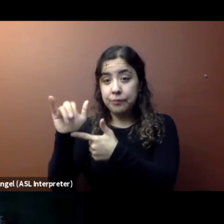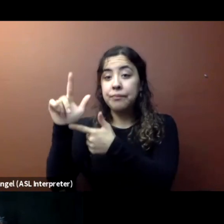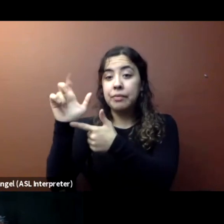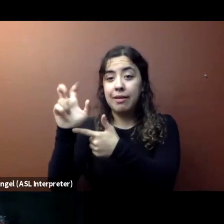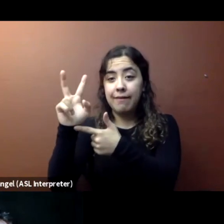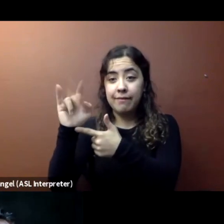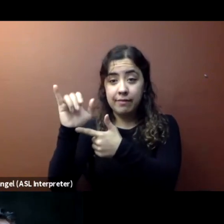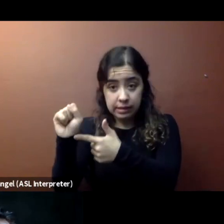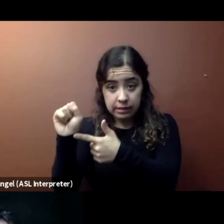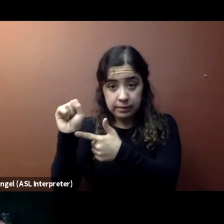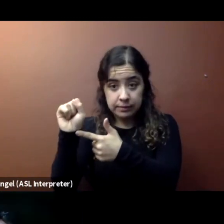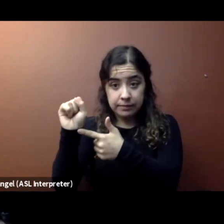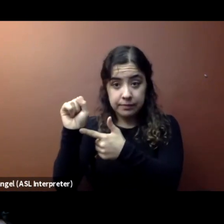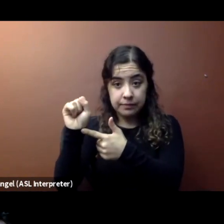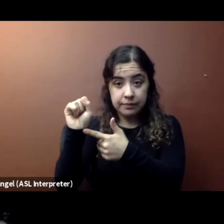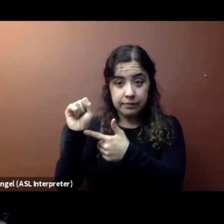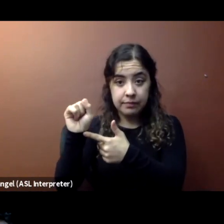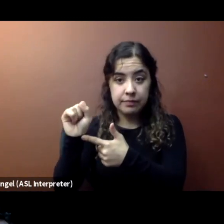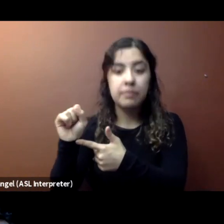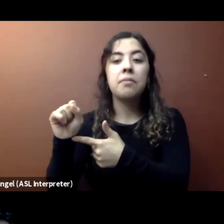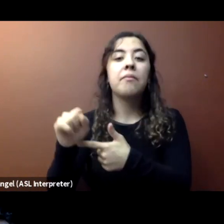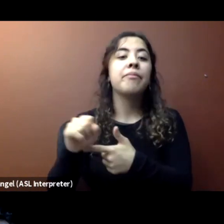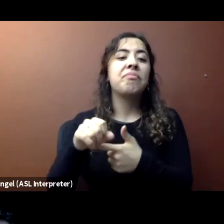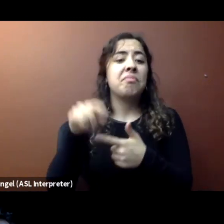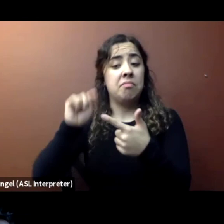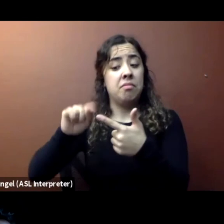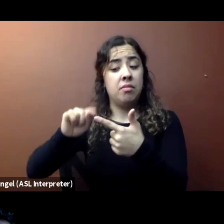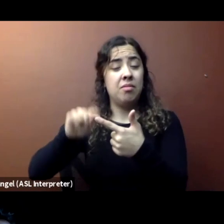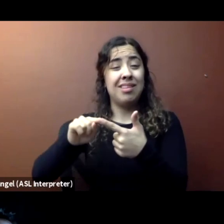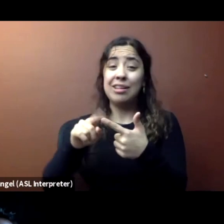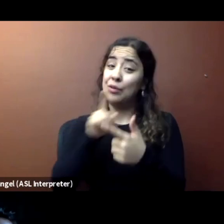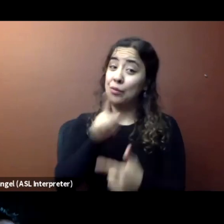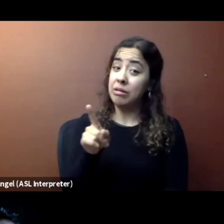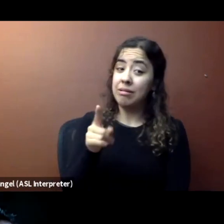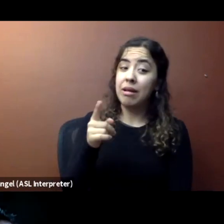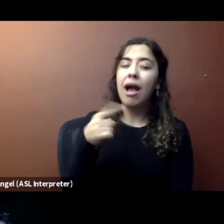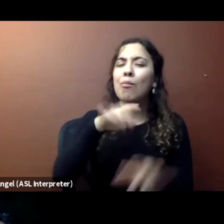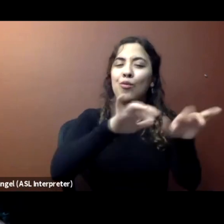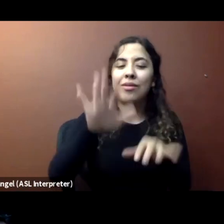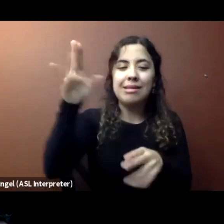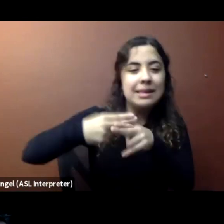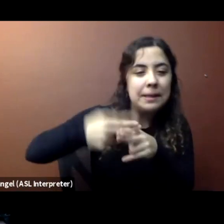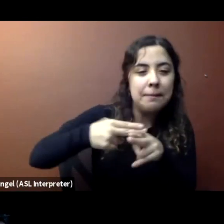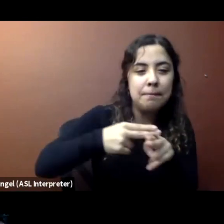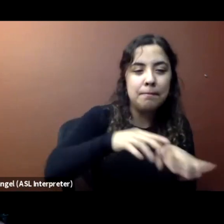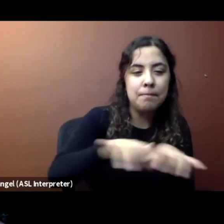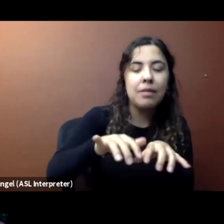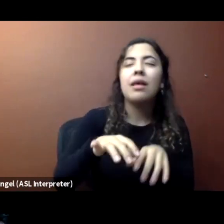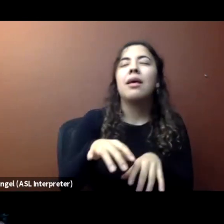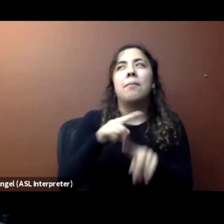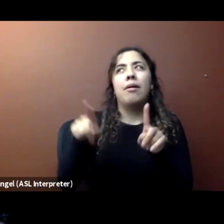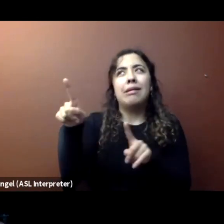underrated poet, in my opinion, who is just brilliant. I'll write his name in the chat. Also, you